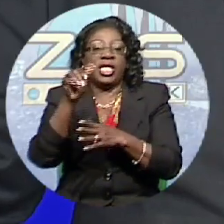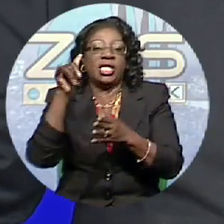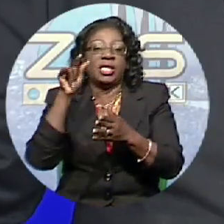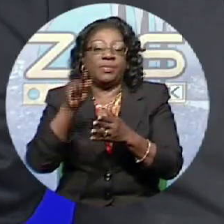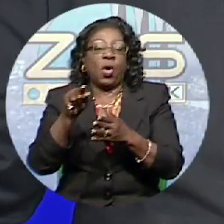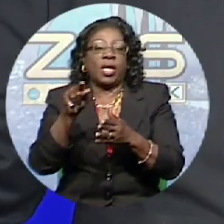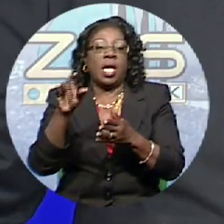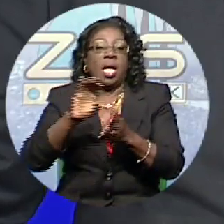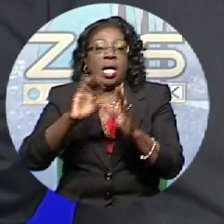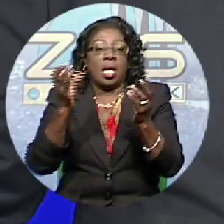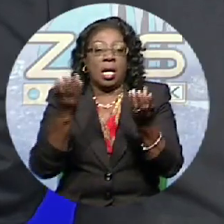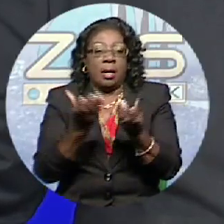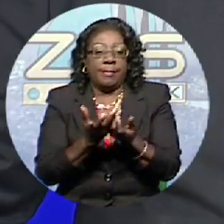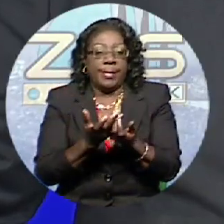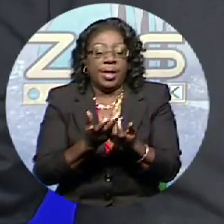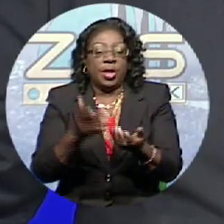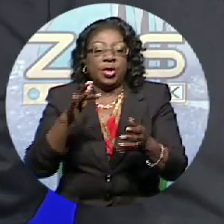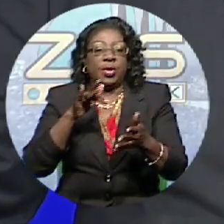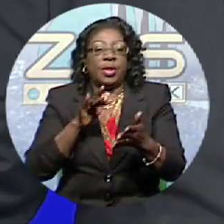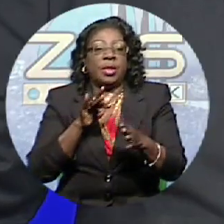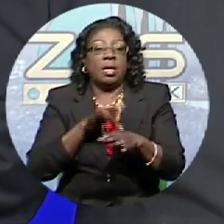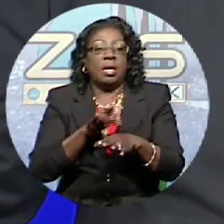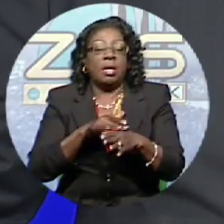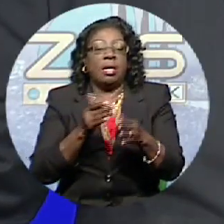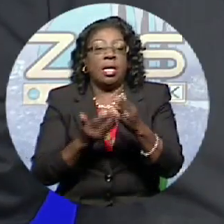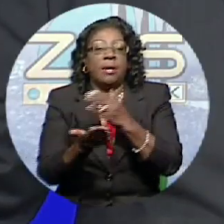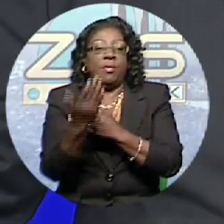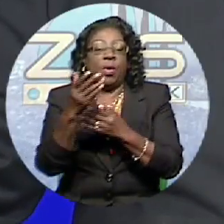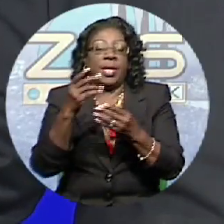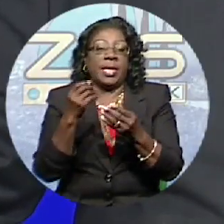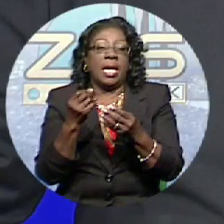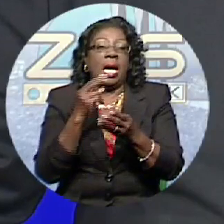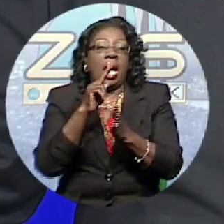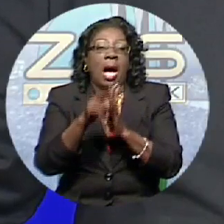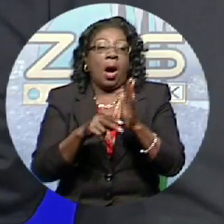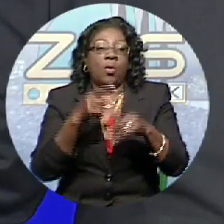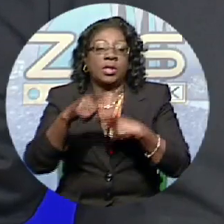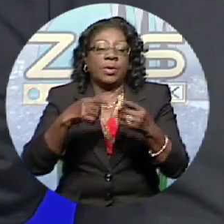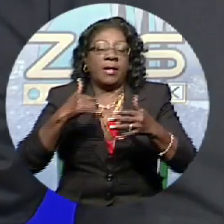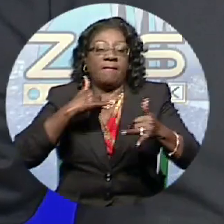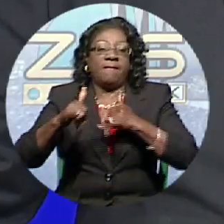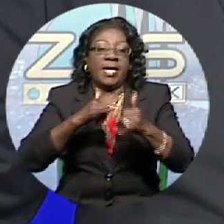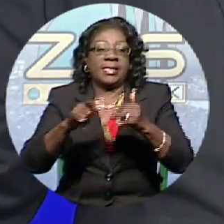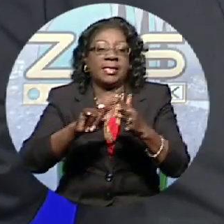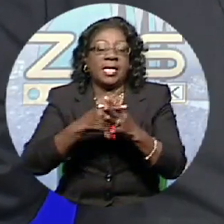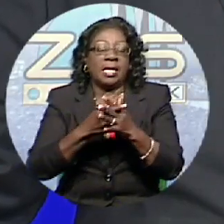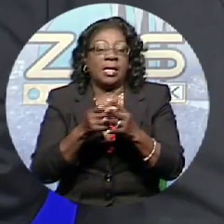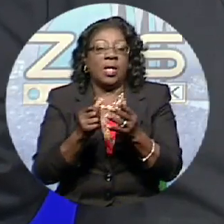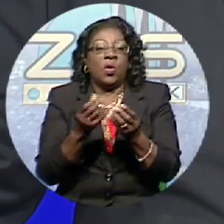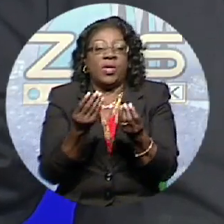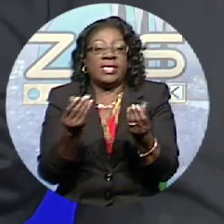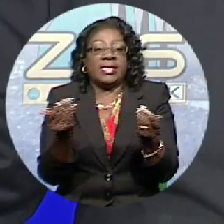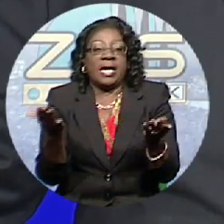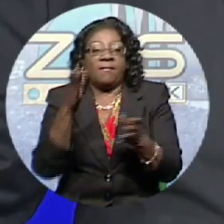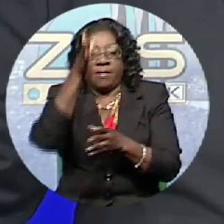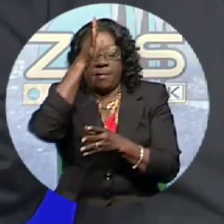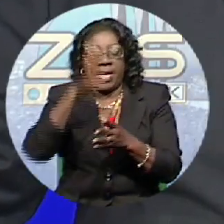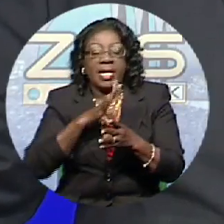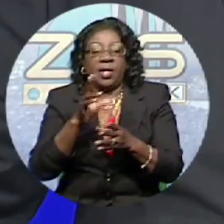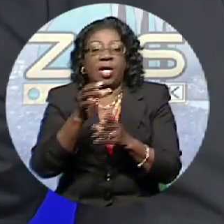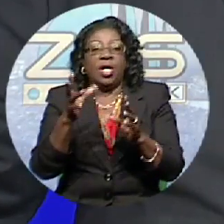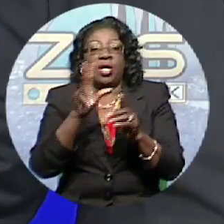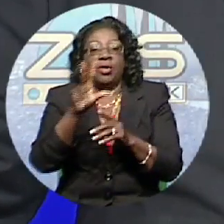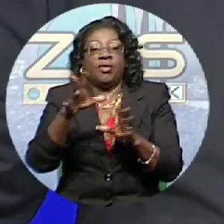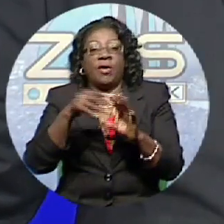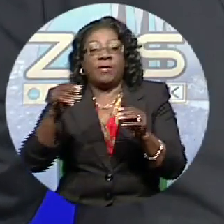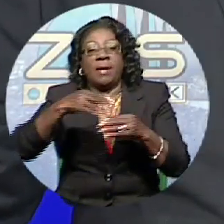from an incident that unfolded during the early morning hours when a fight broke out involving several men. Authorities say three of them left